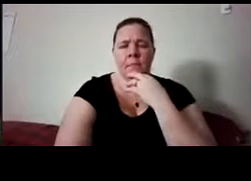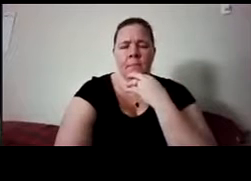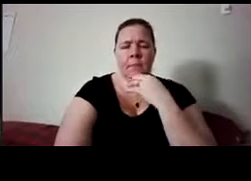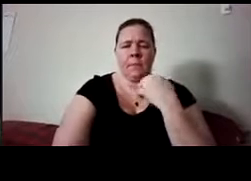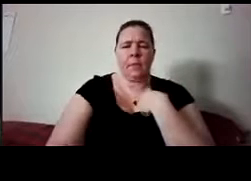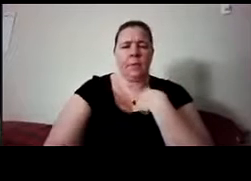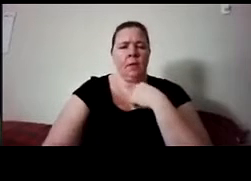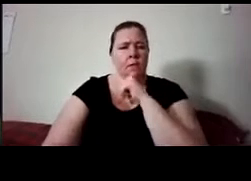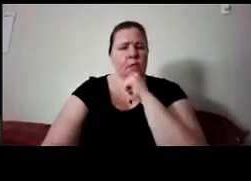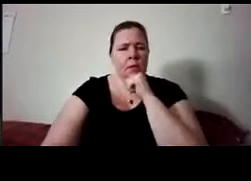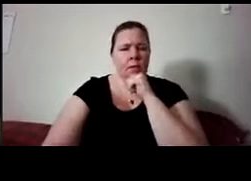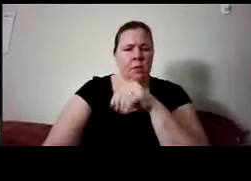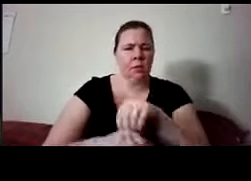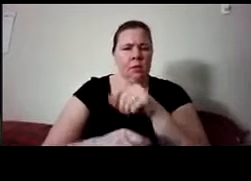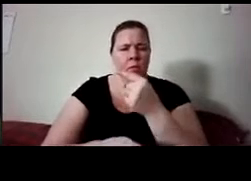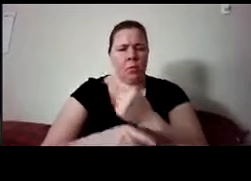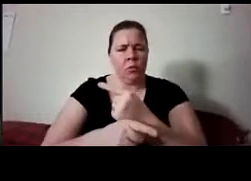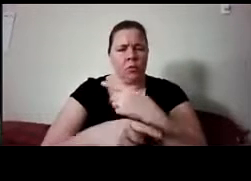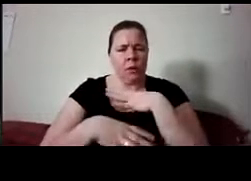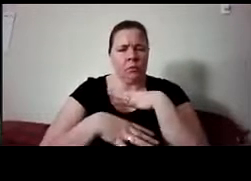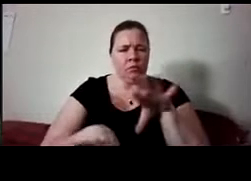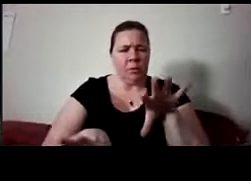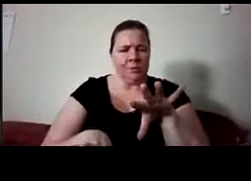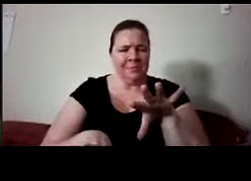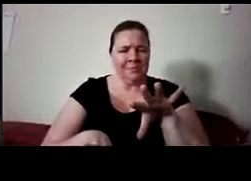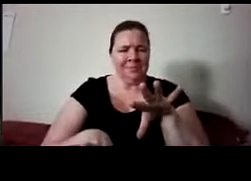I'm not in the right dress.